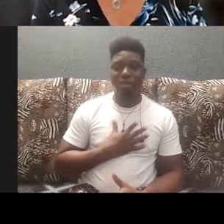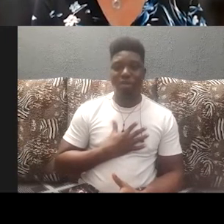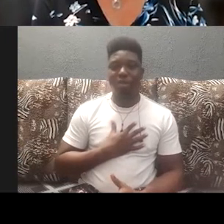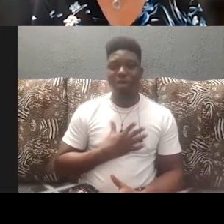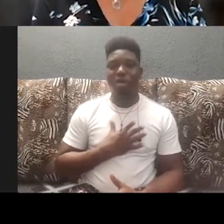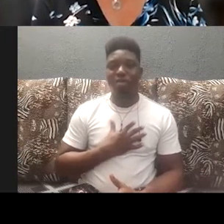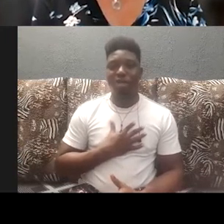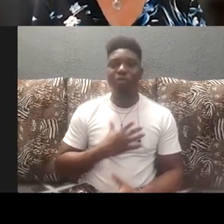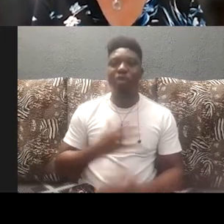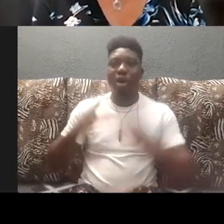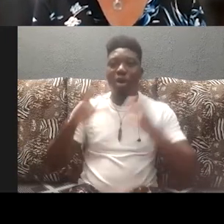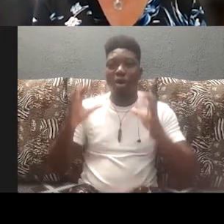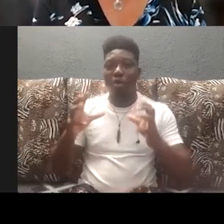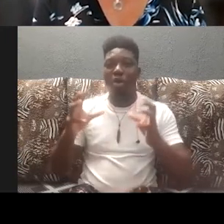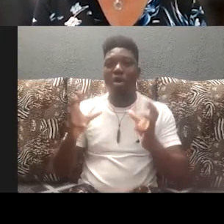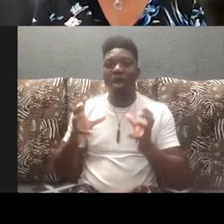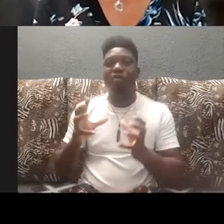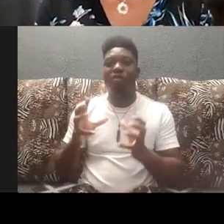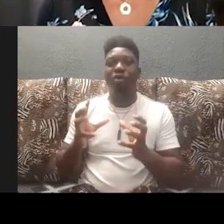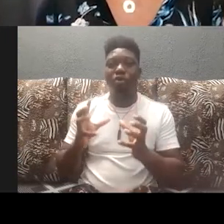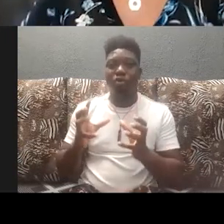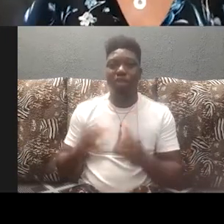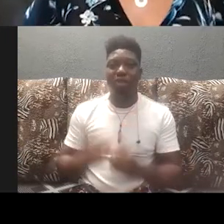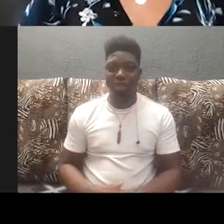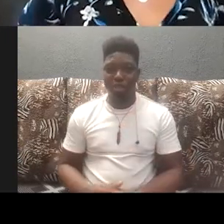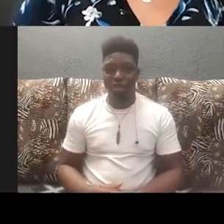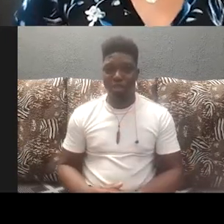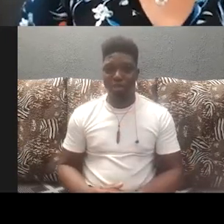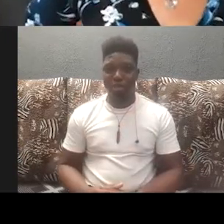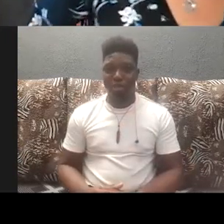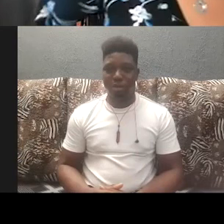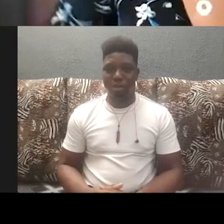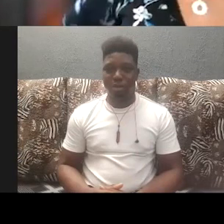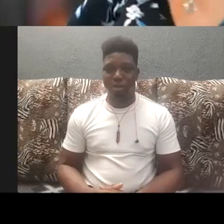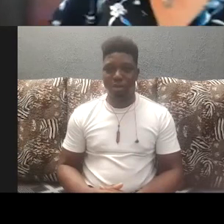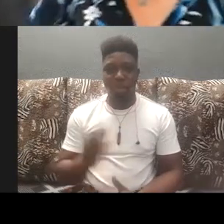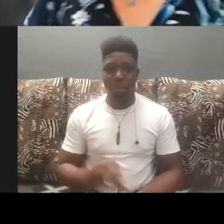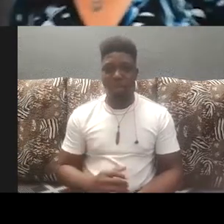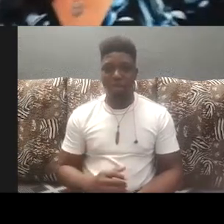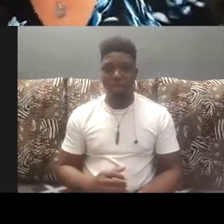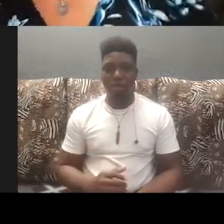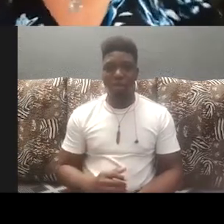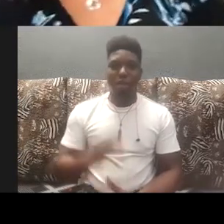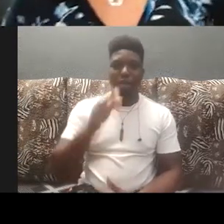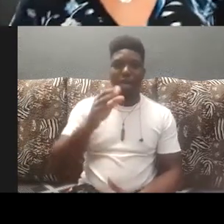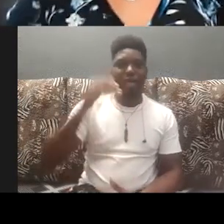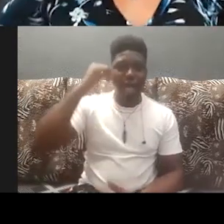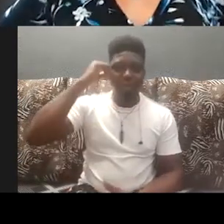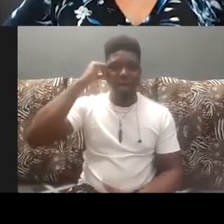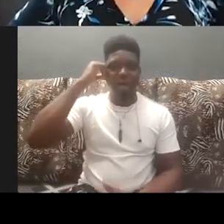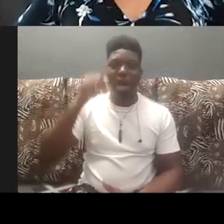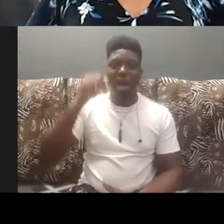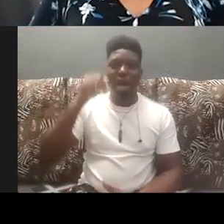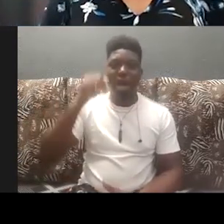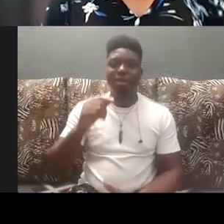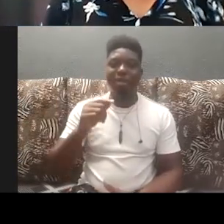language interpreter, we are trained that we all have one or two disabilities in one way or the other. Like Abby